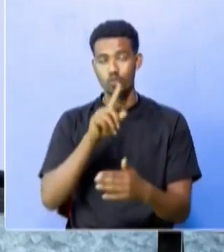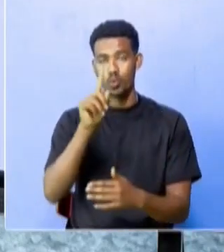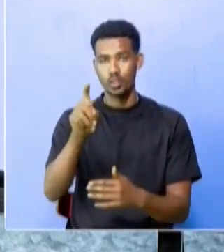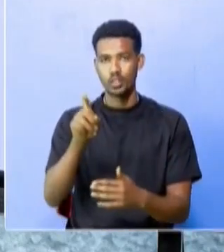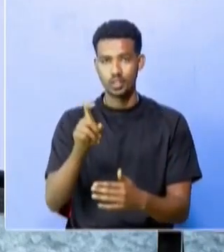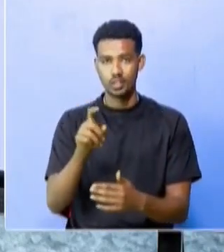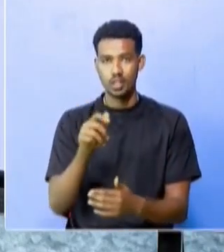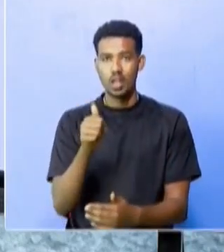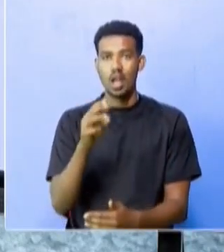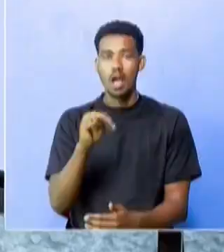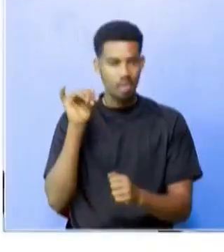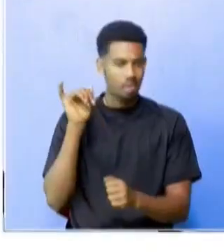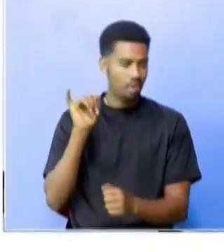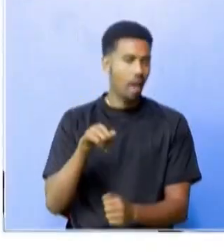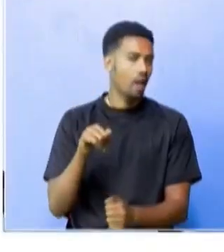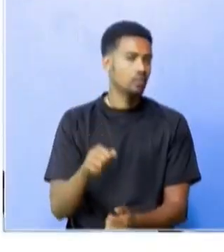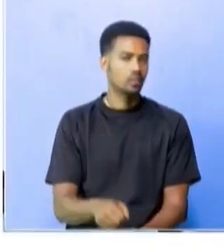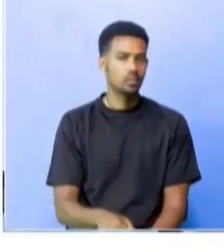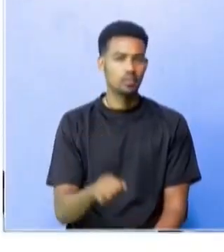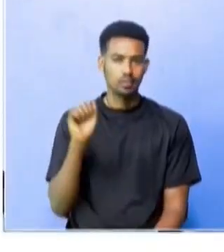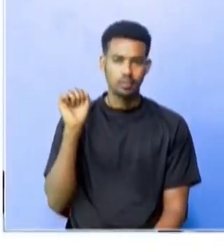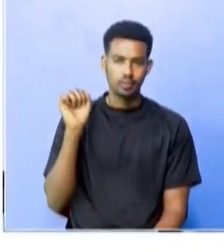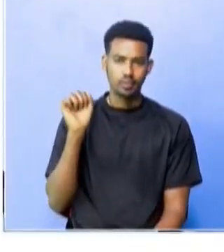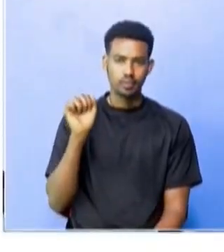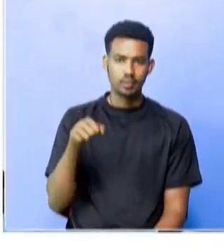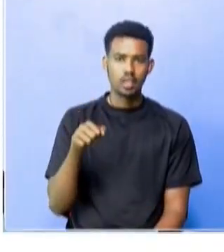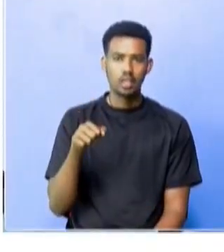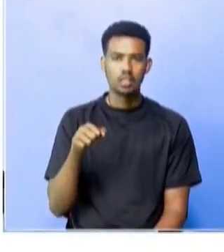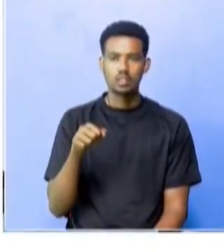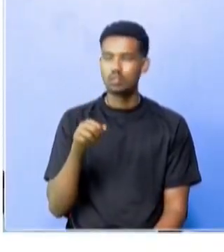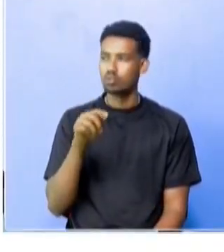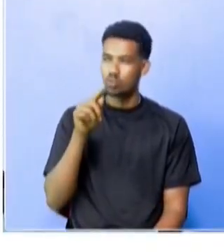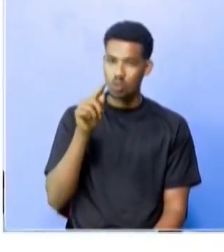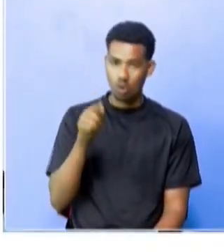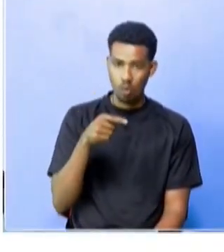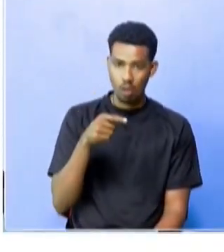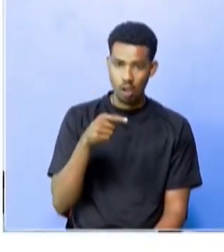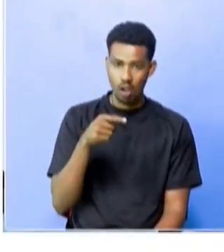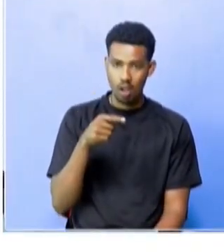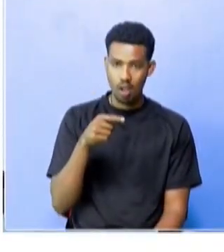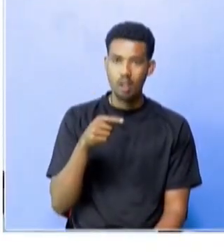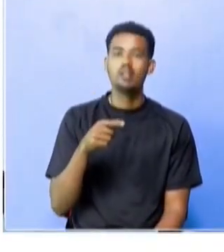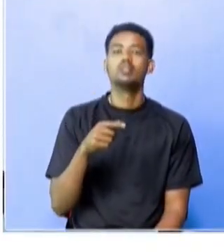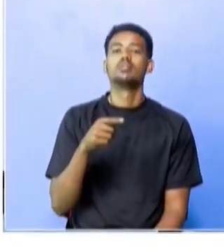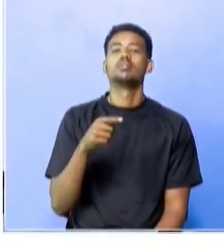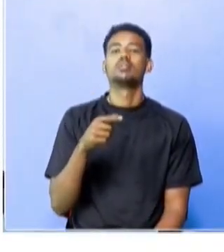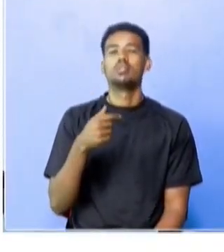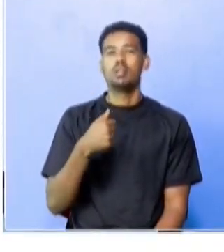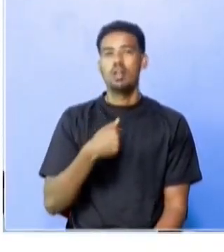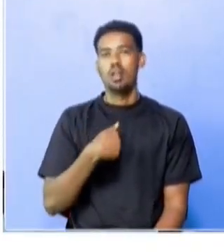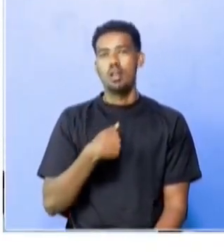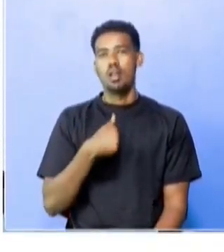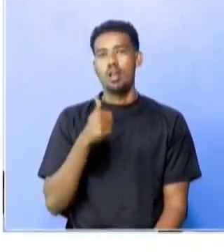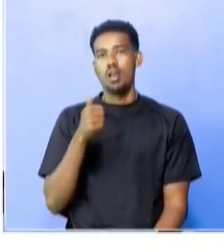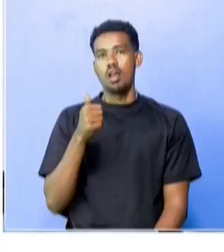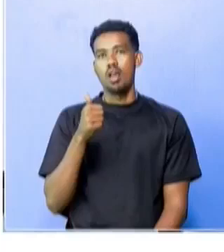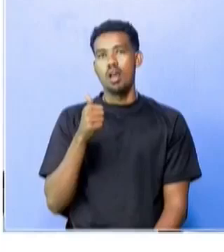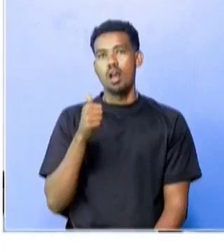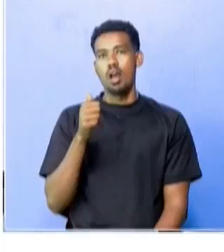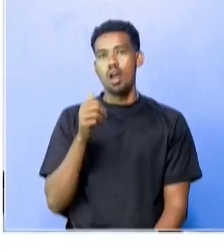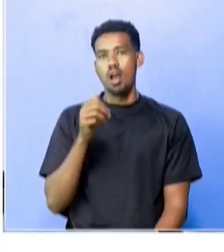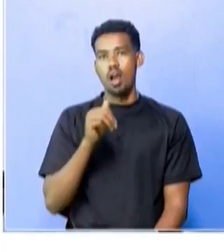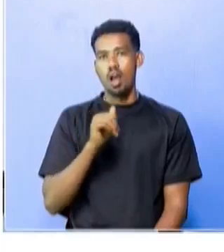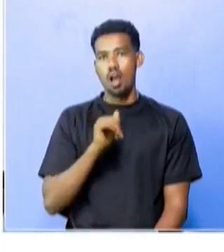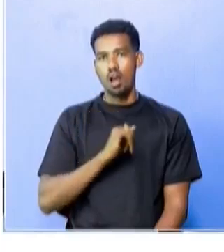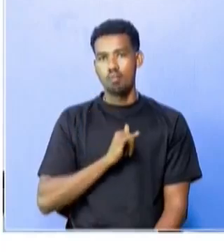teaching English? Yes. Here is comma. Yes, I am.